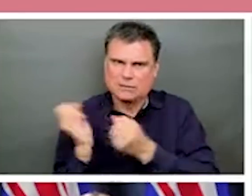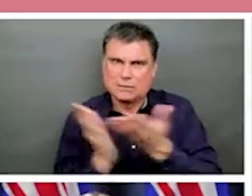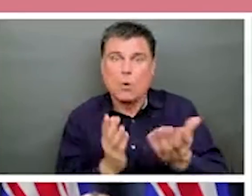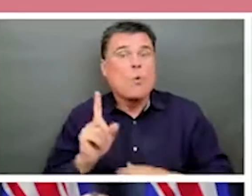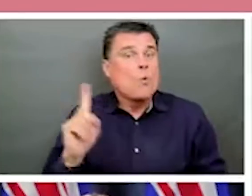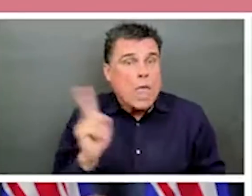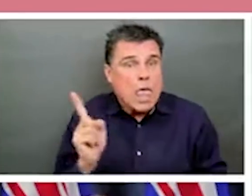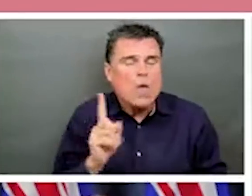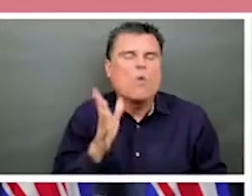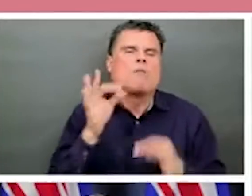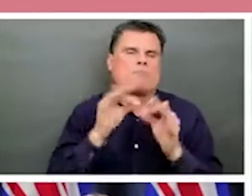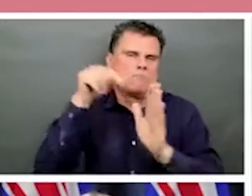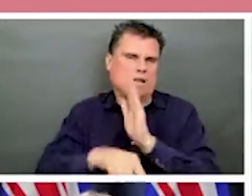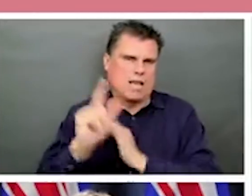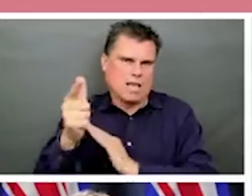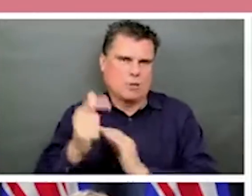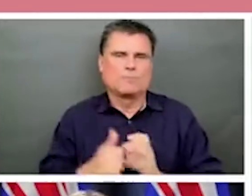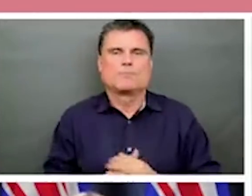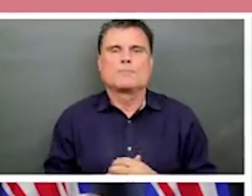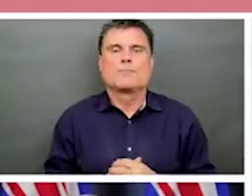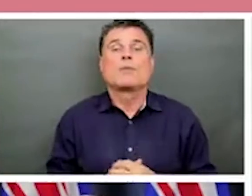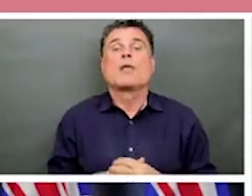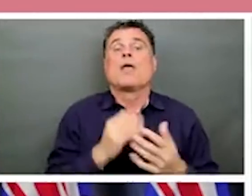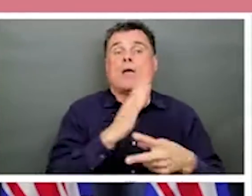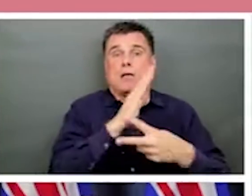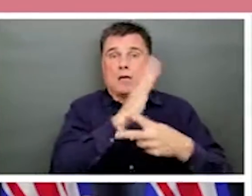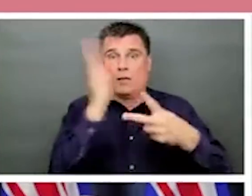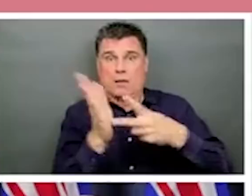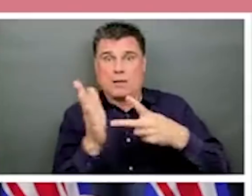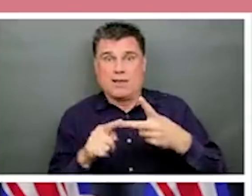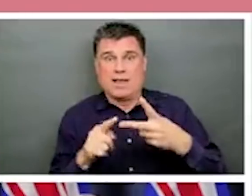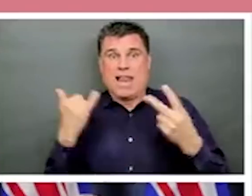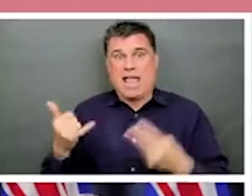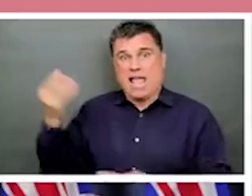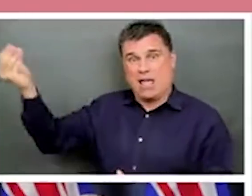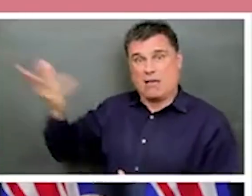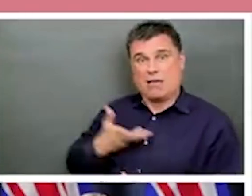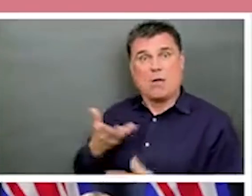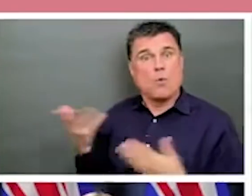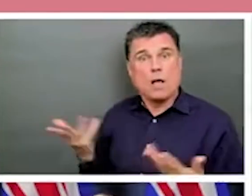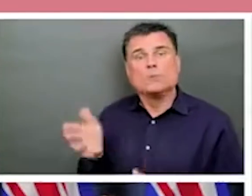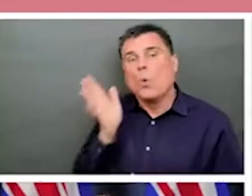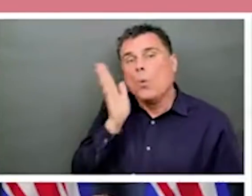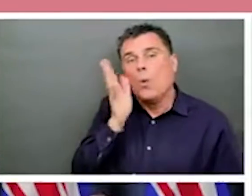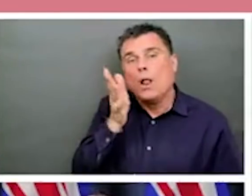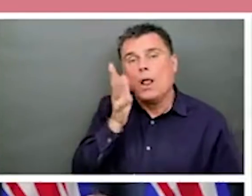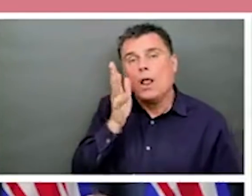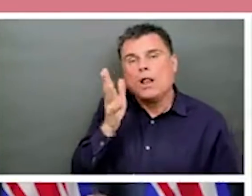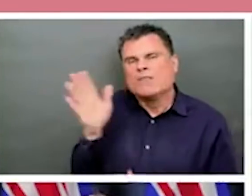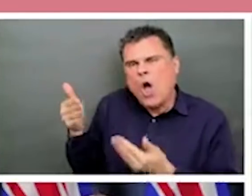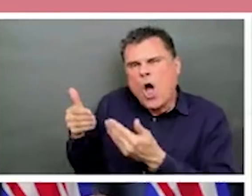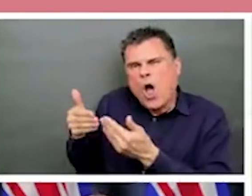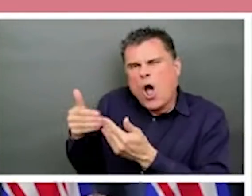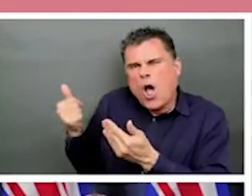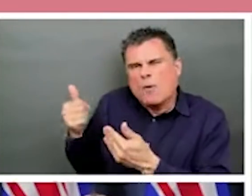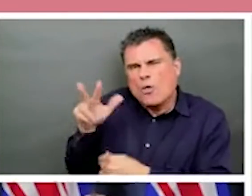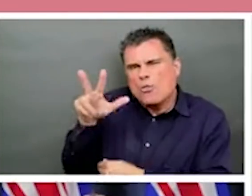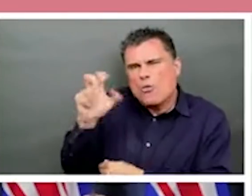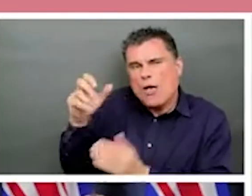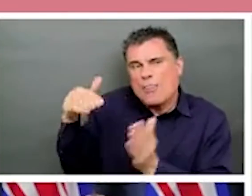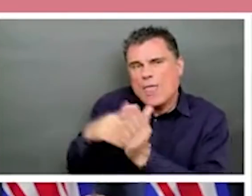details about that. In addition, we now know that we will be receiving another close to 300,000